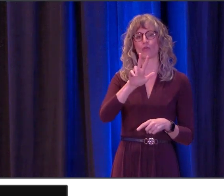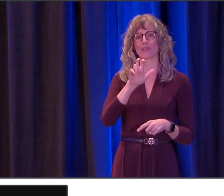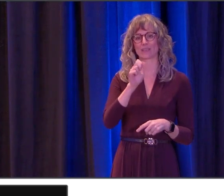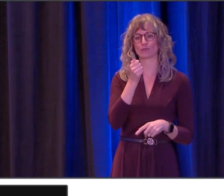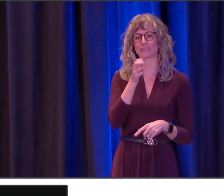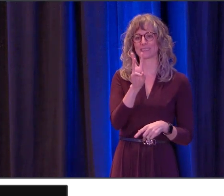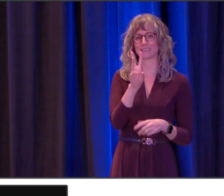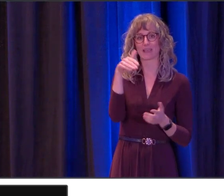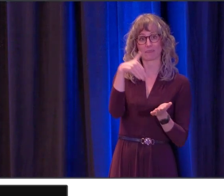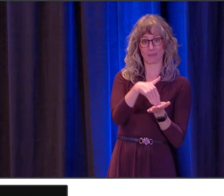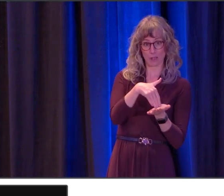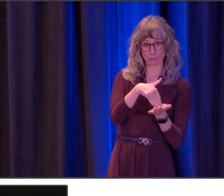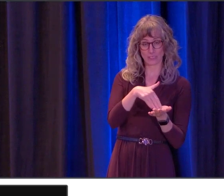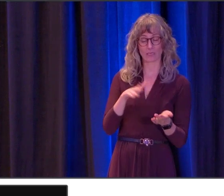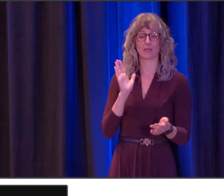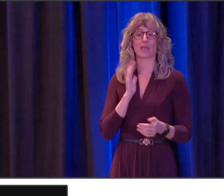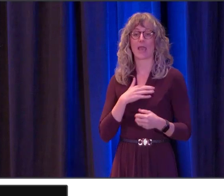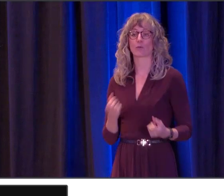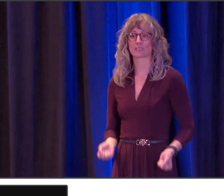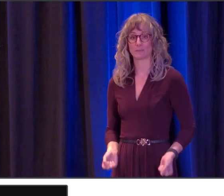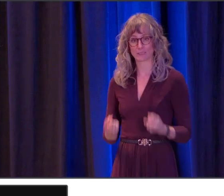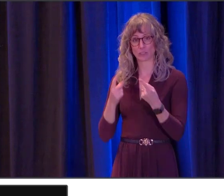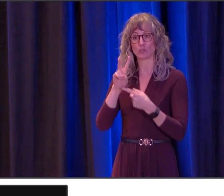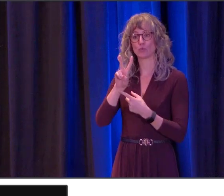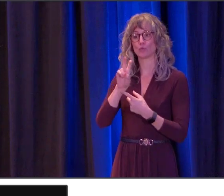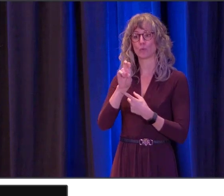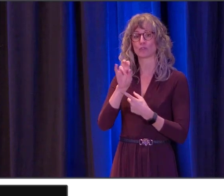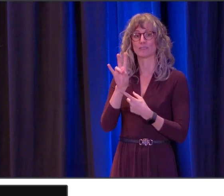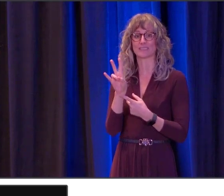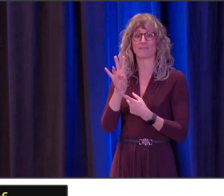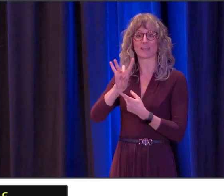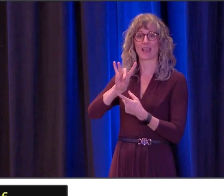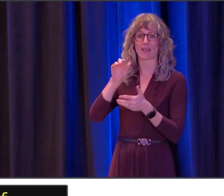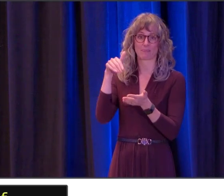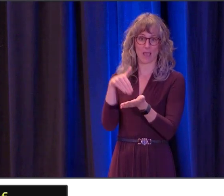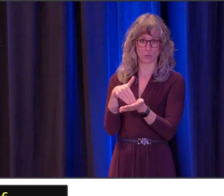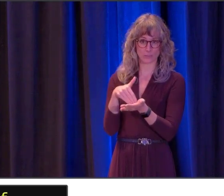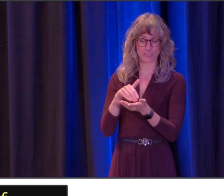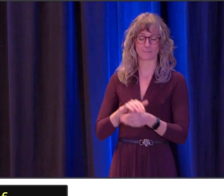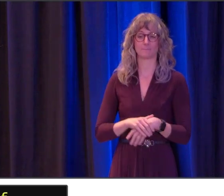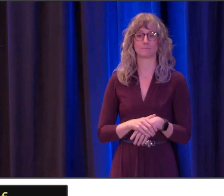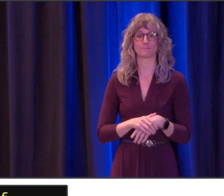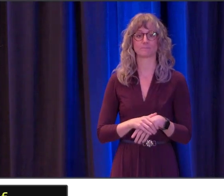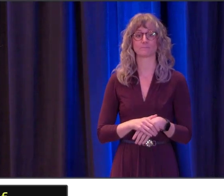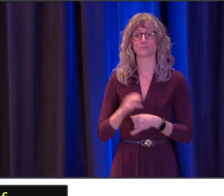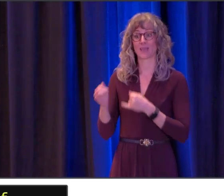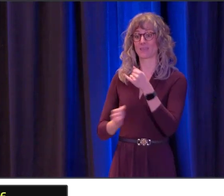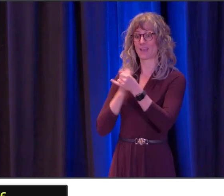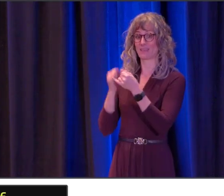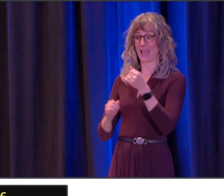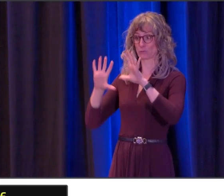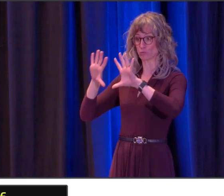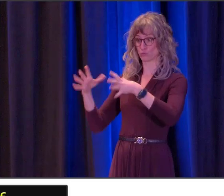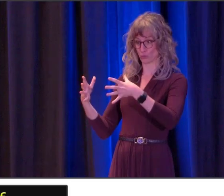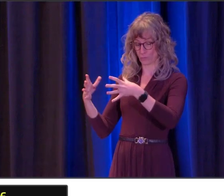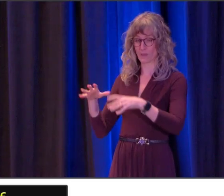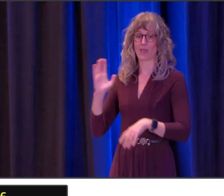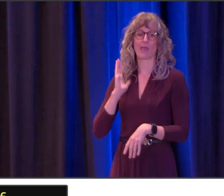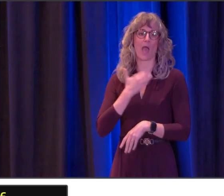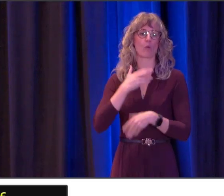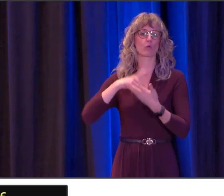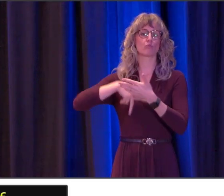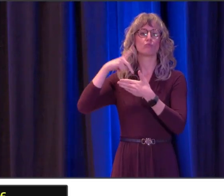$316,000 with expenses of $278,000. And the final area of our operations is the